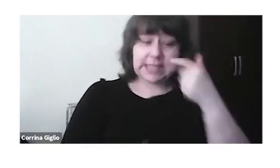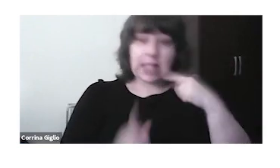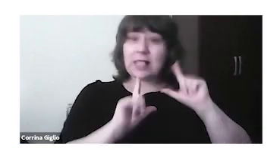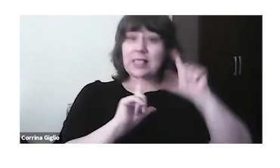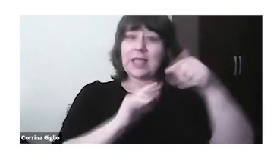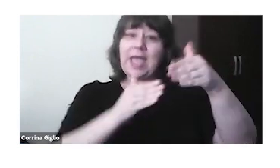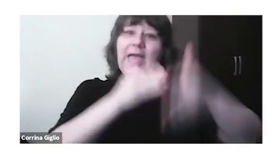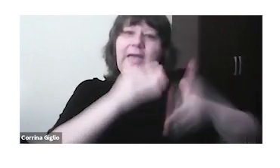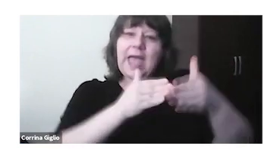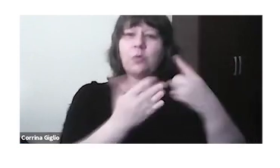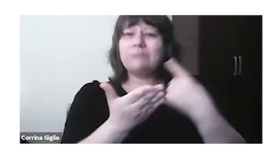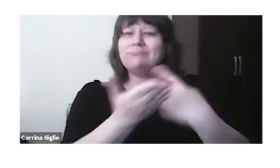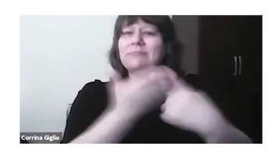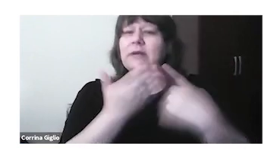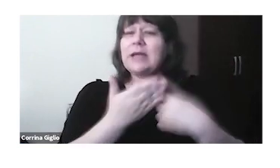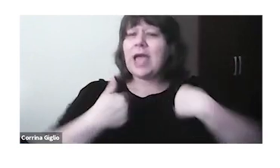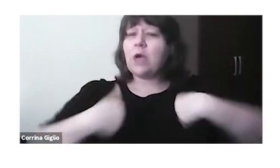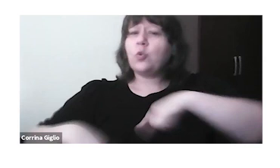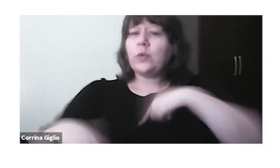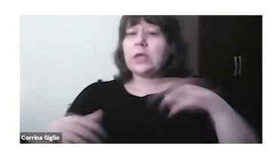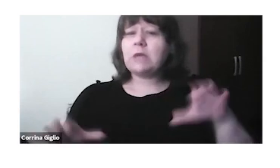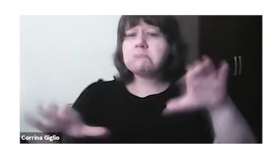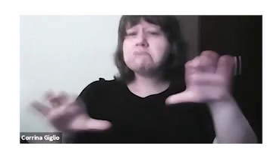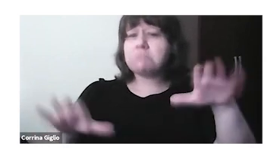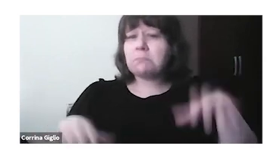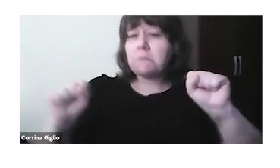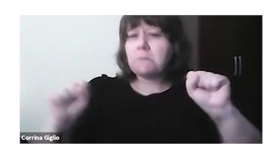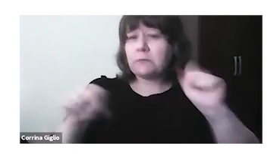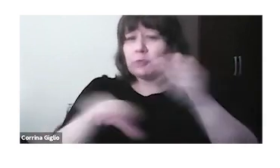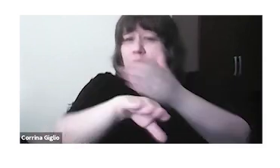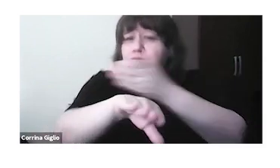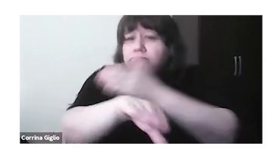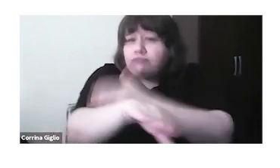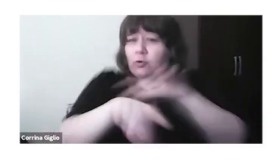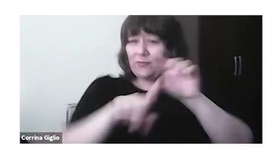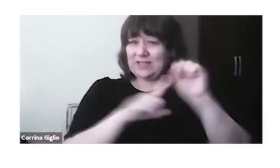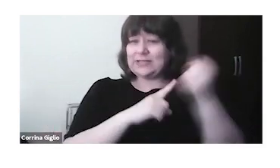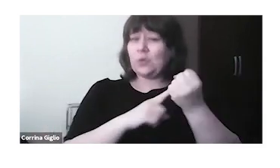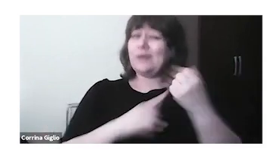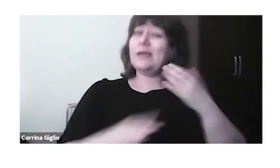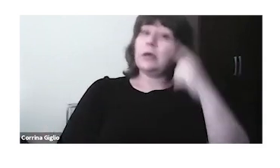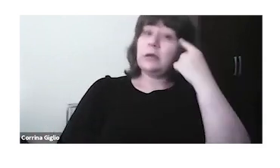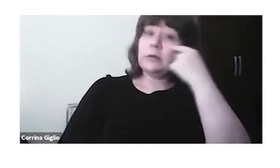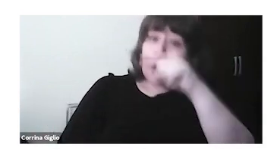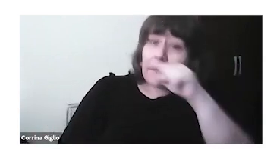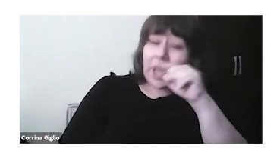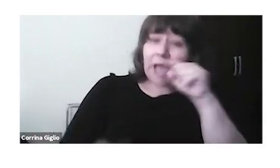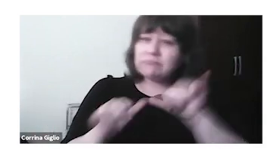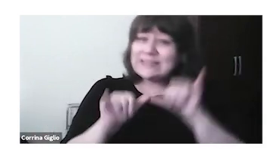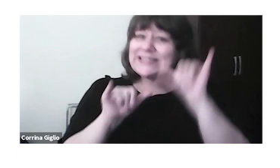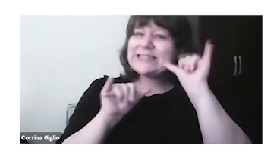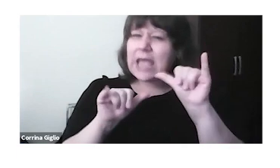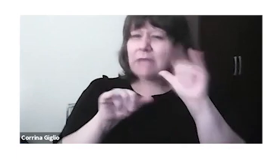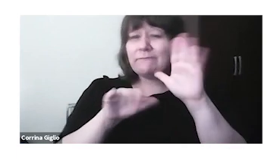talking about some actionable ways that brands can do better. So we hope you can stay around for the whole thing, and I hope you